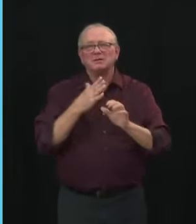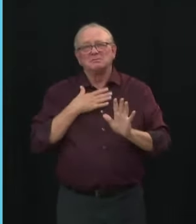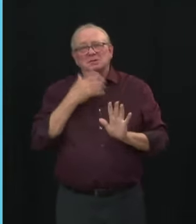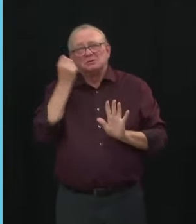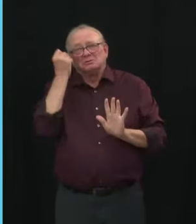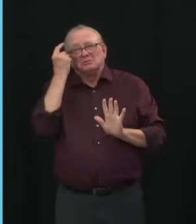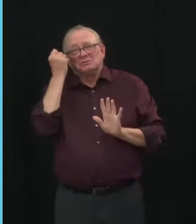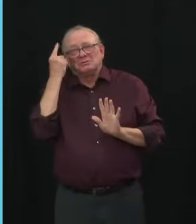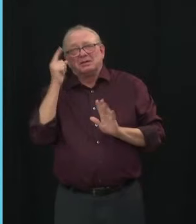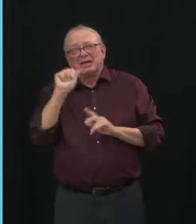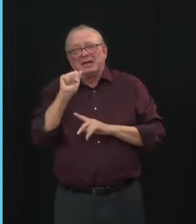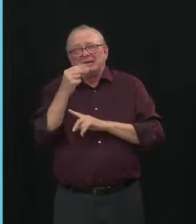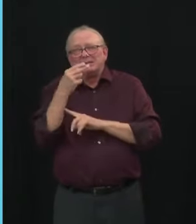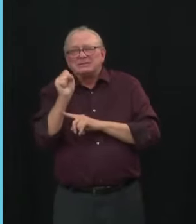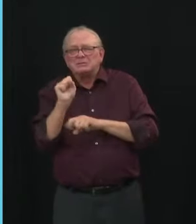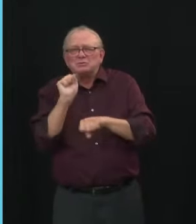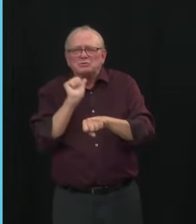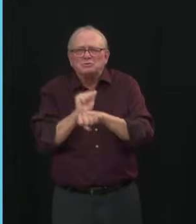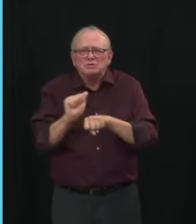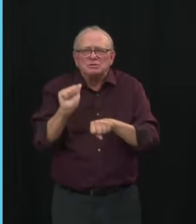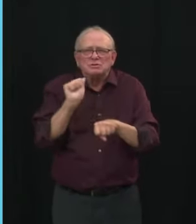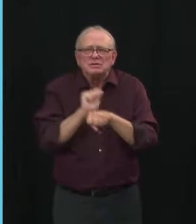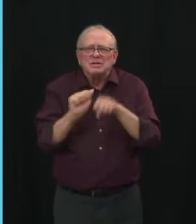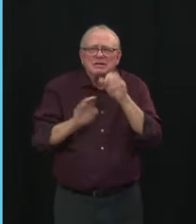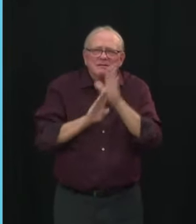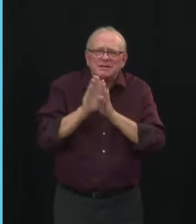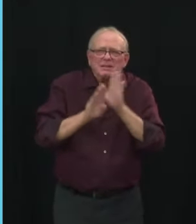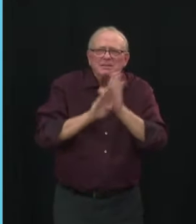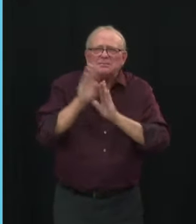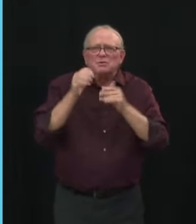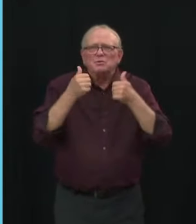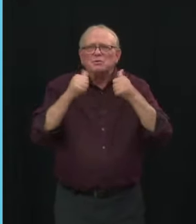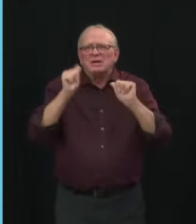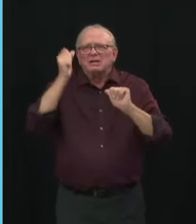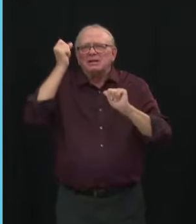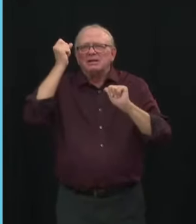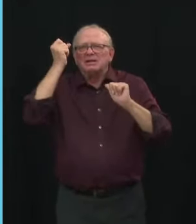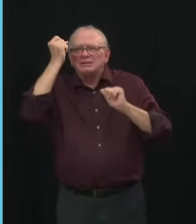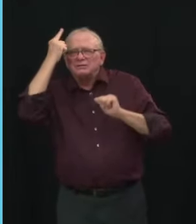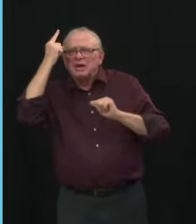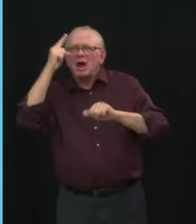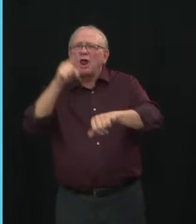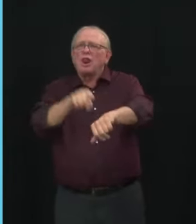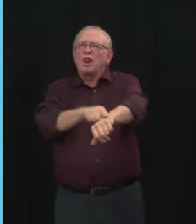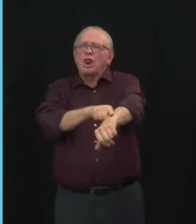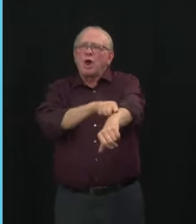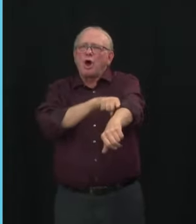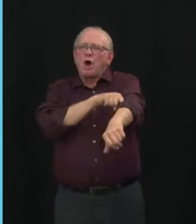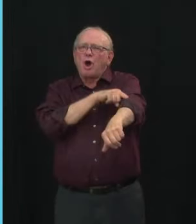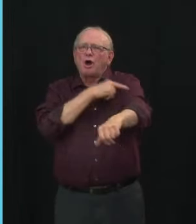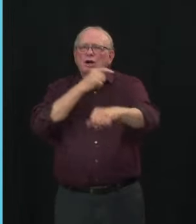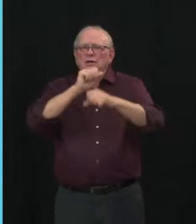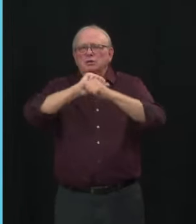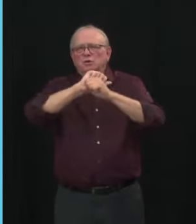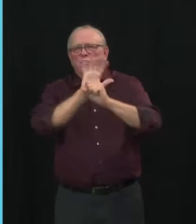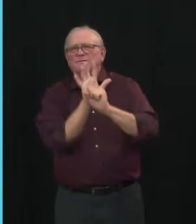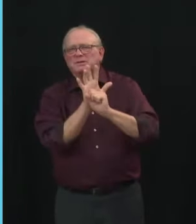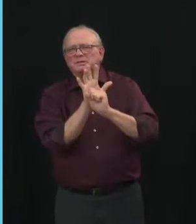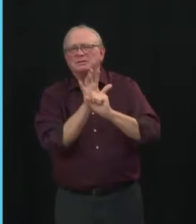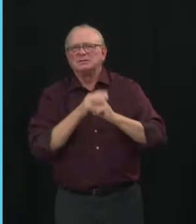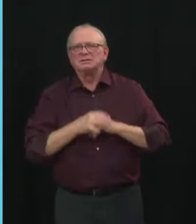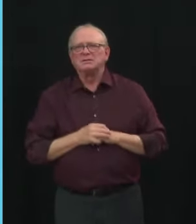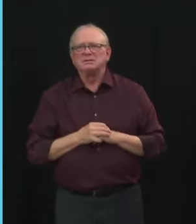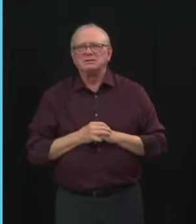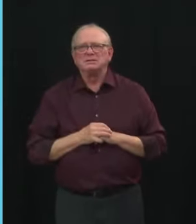try to understand the prevalence of long COVID, the experience of people who have that. And of course, that is something that we need to